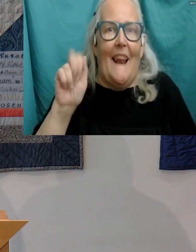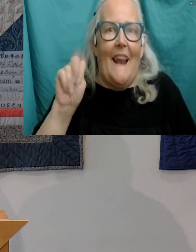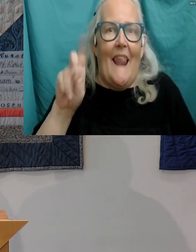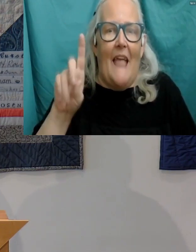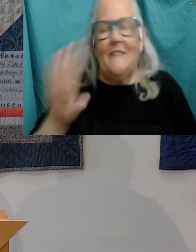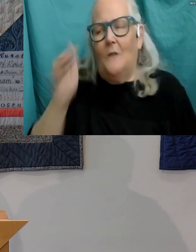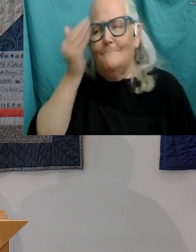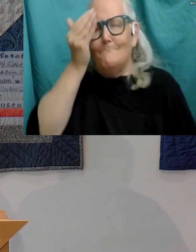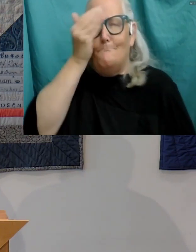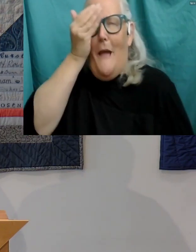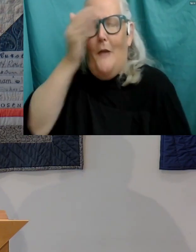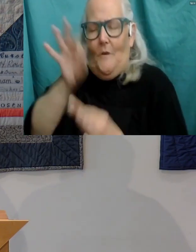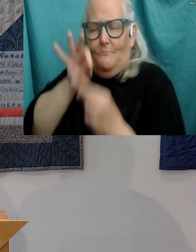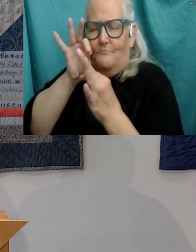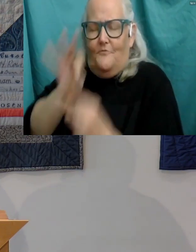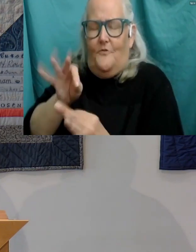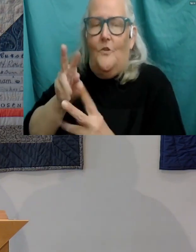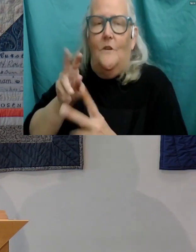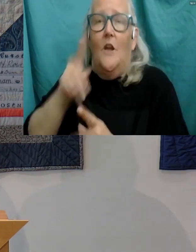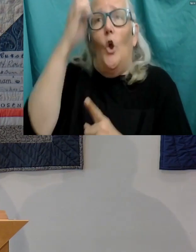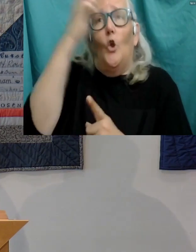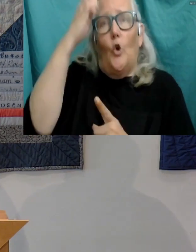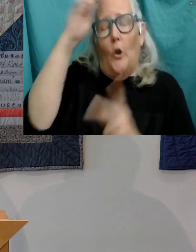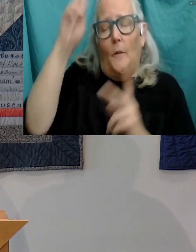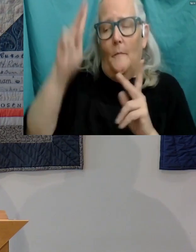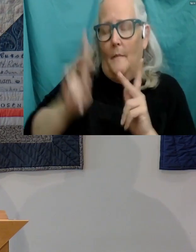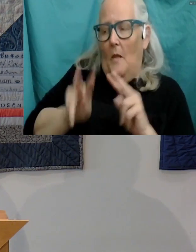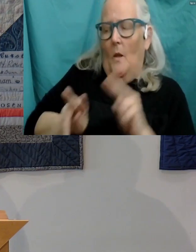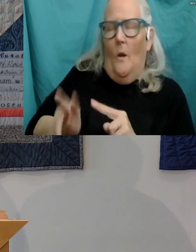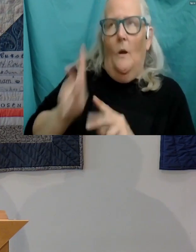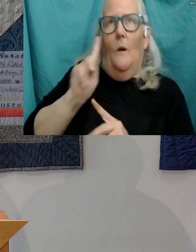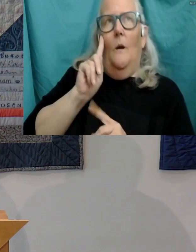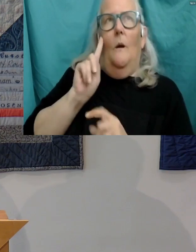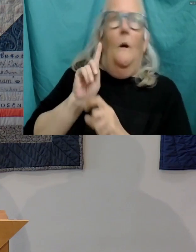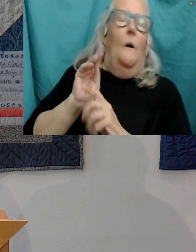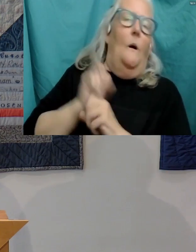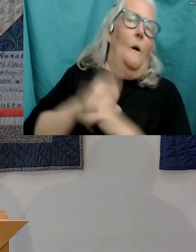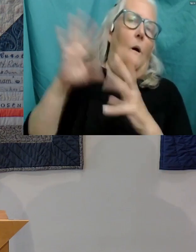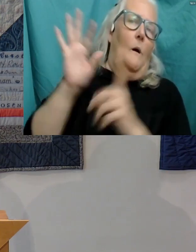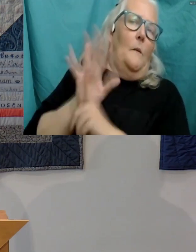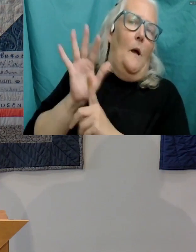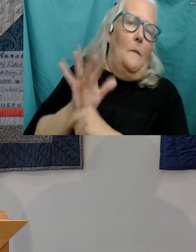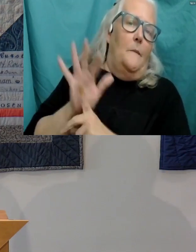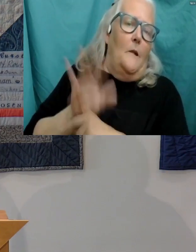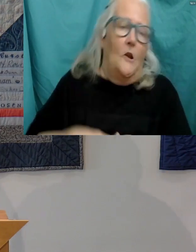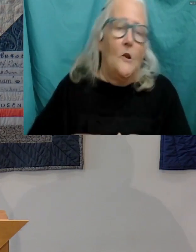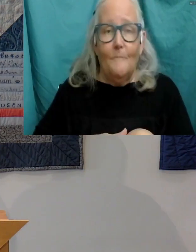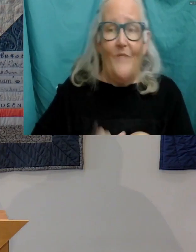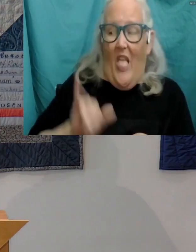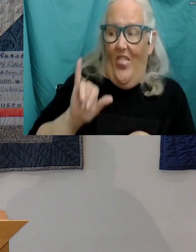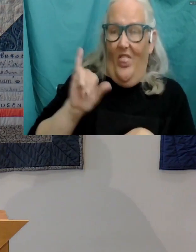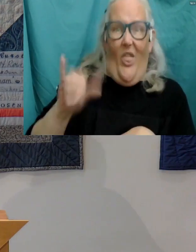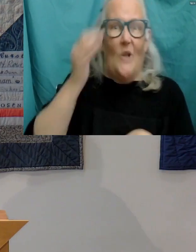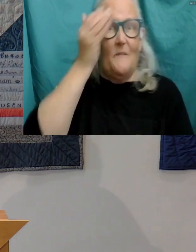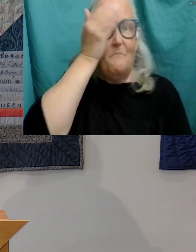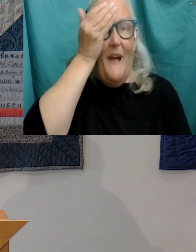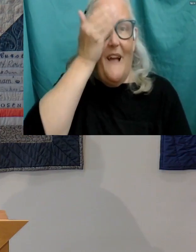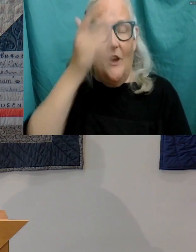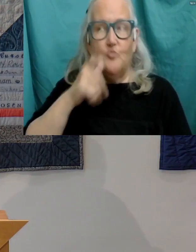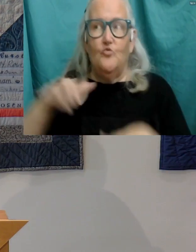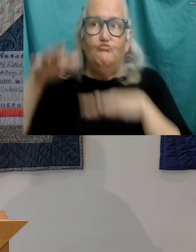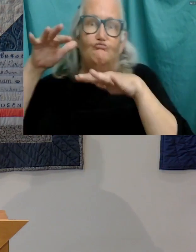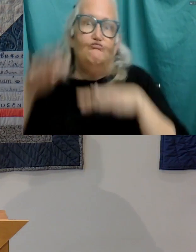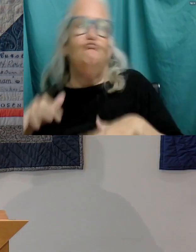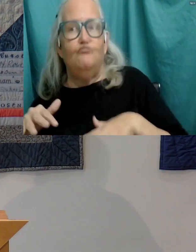of Europeans of that era. Marcus Rediker wrote, "These pirates who settled in Libertalia would be vigilant guardians